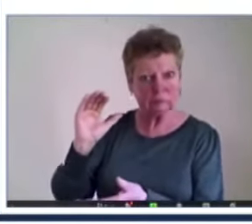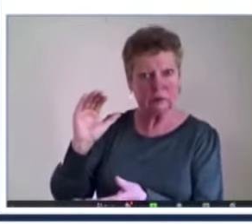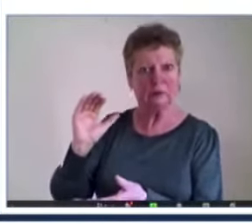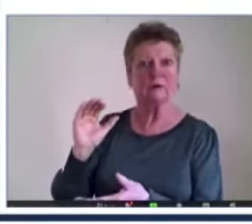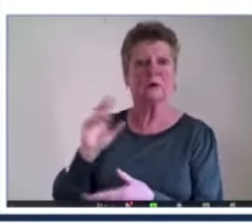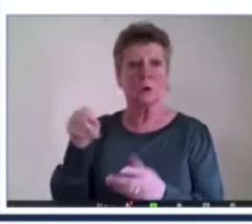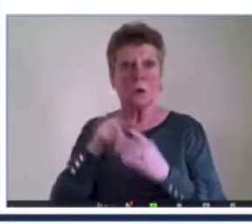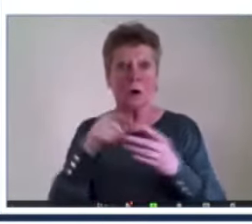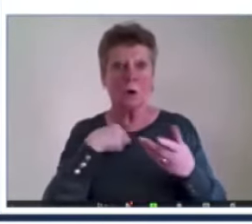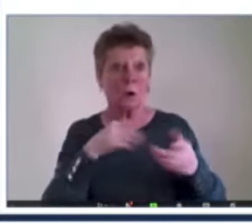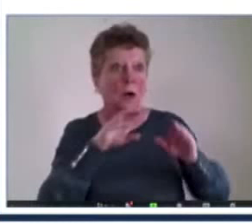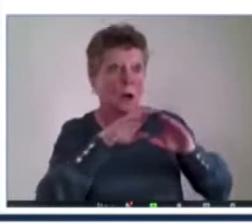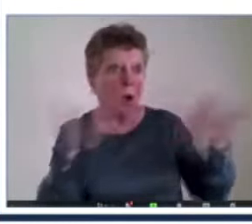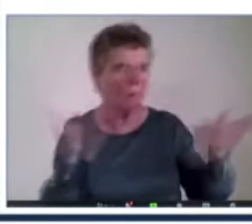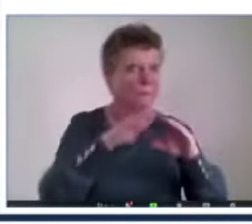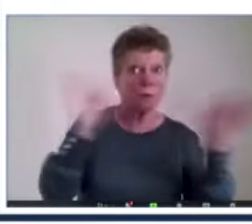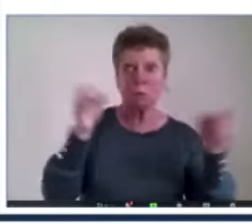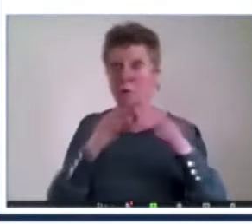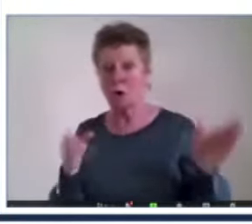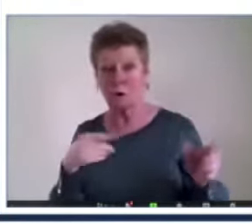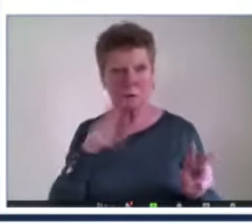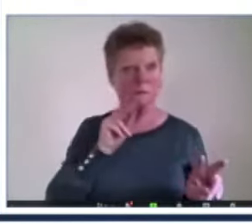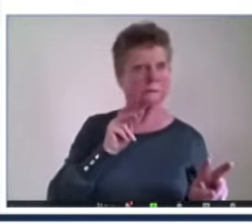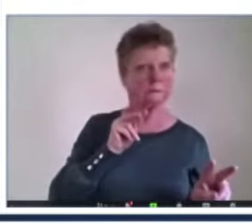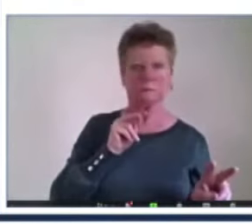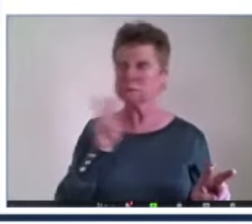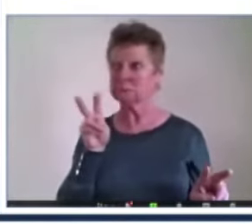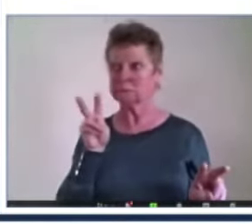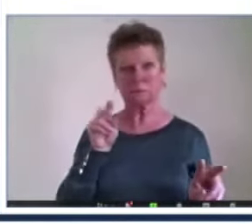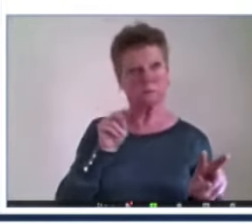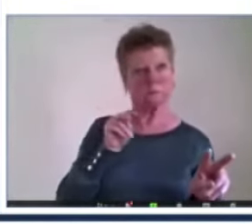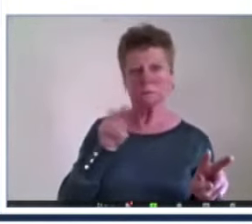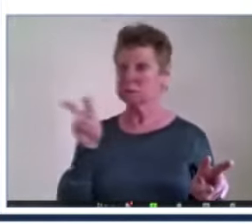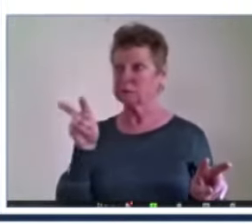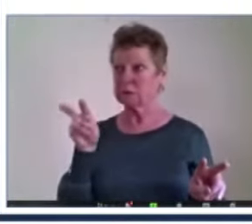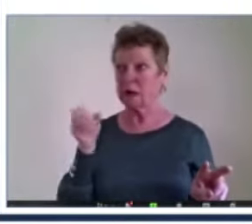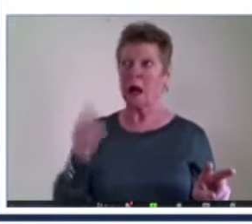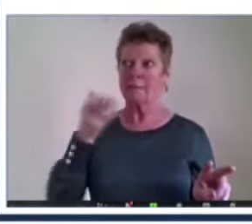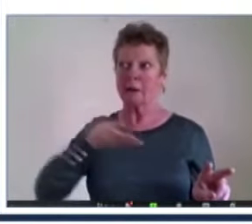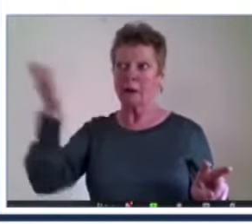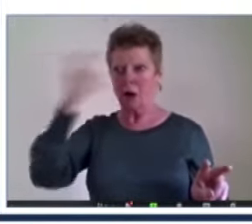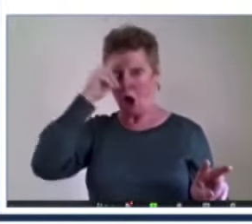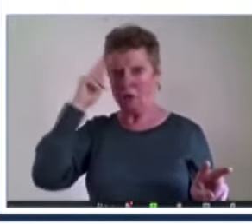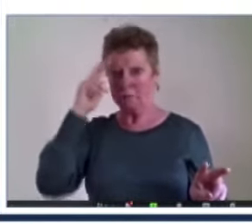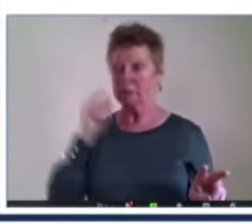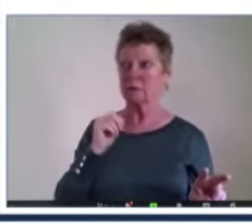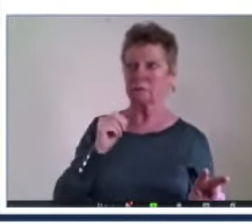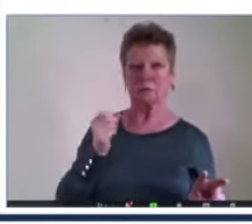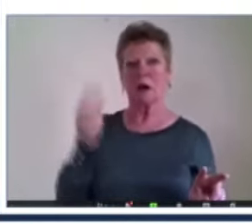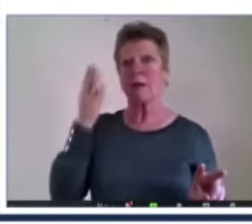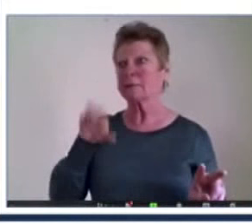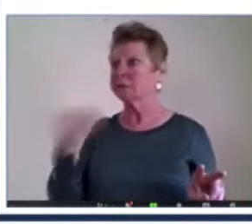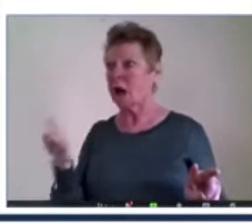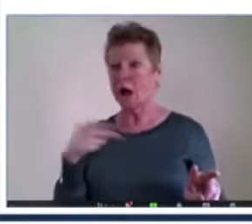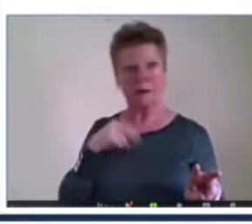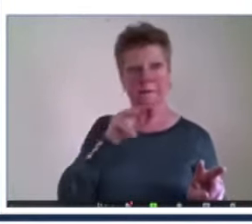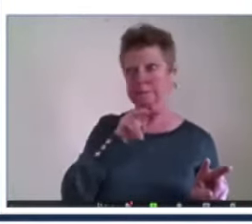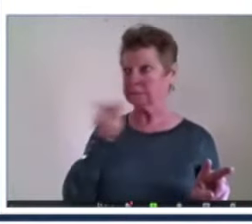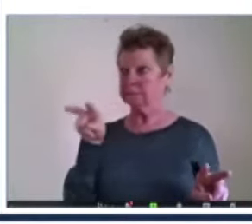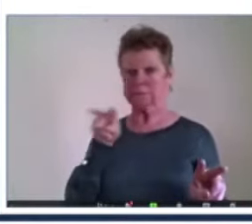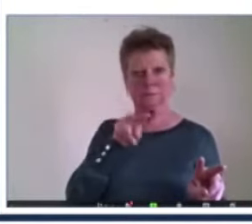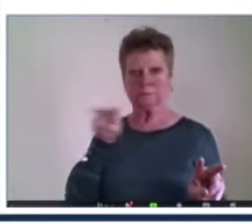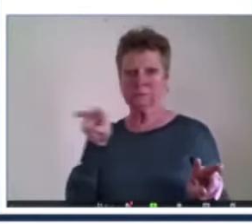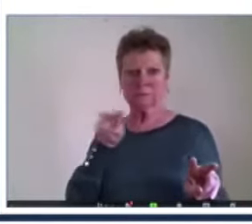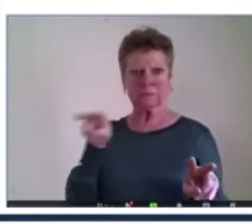We'll watch that carefully. But we look at hospitalizations and deaths. But again, I think it's important for